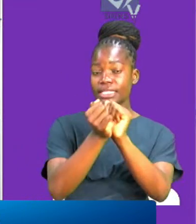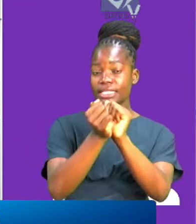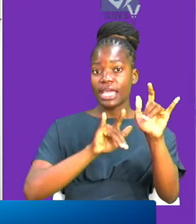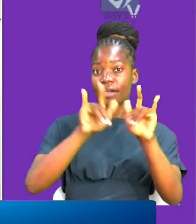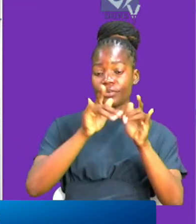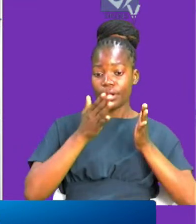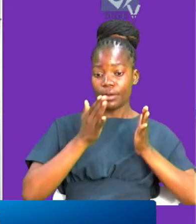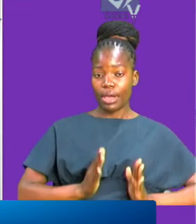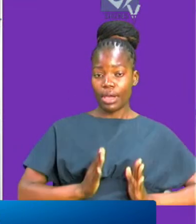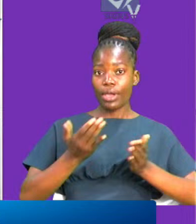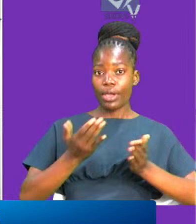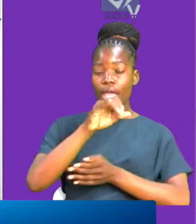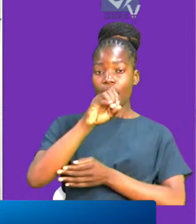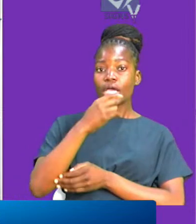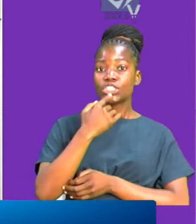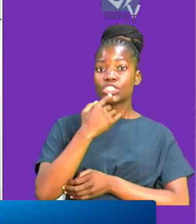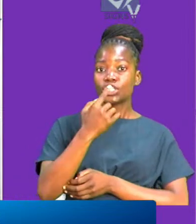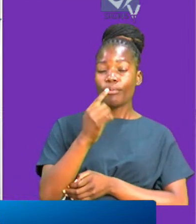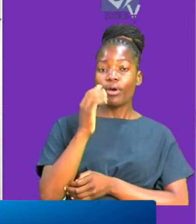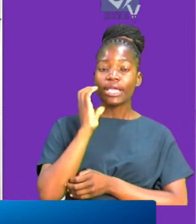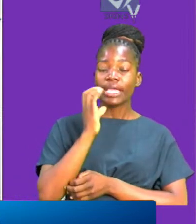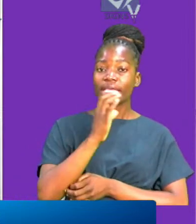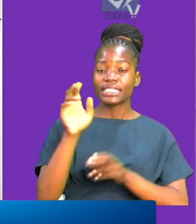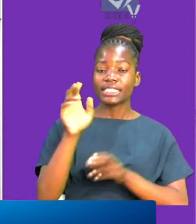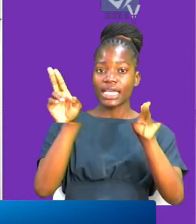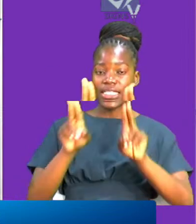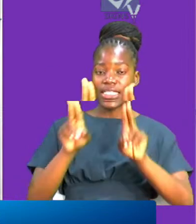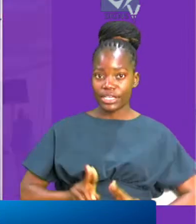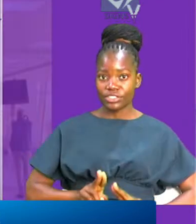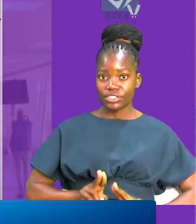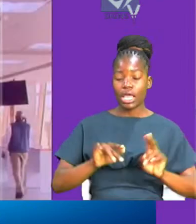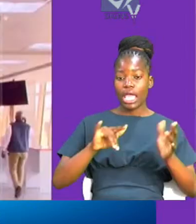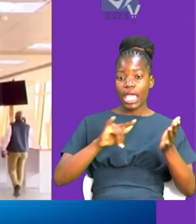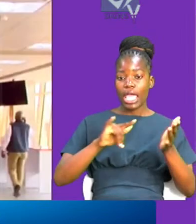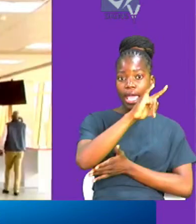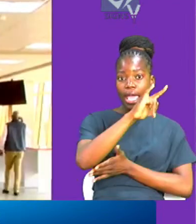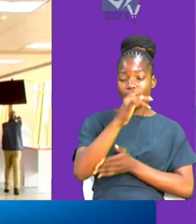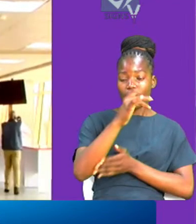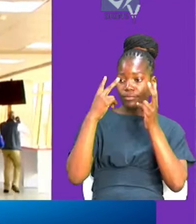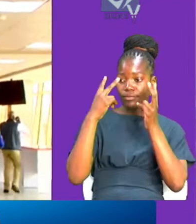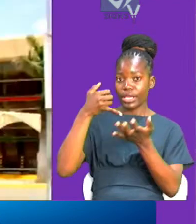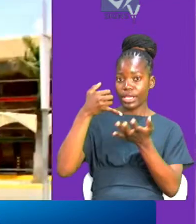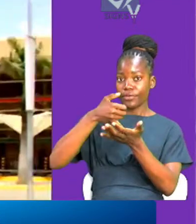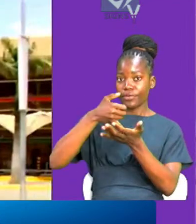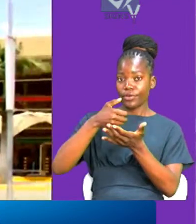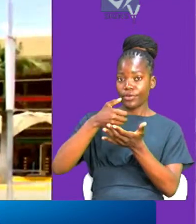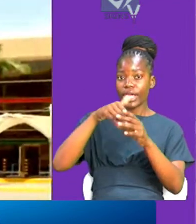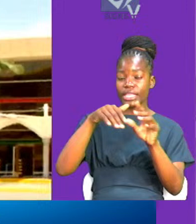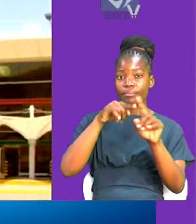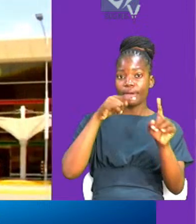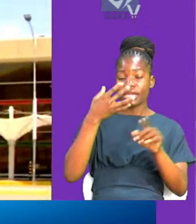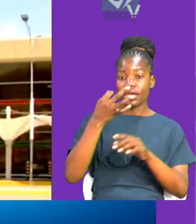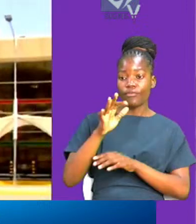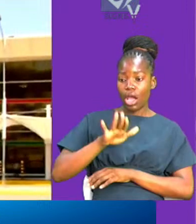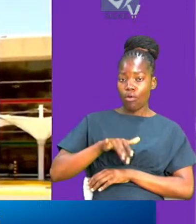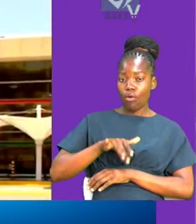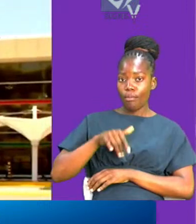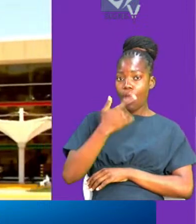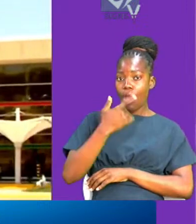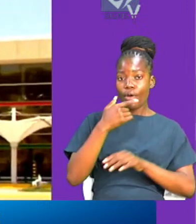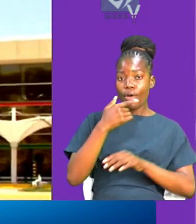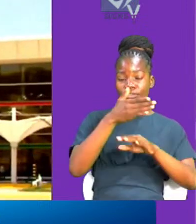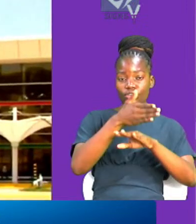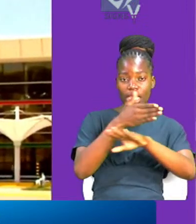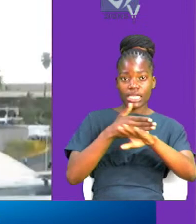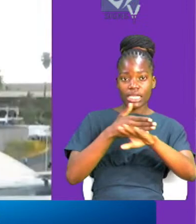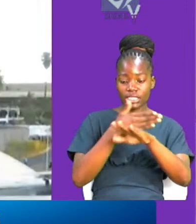at the Jomo Kenyatta International Airport on suspicion of in the murder of a woman whose mutilated